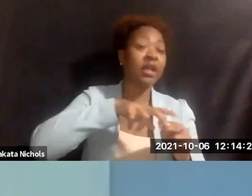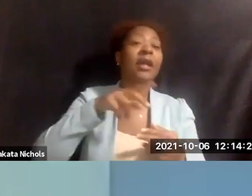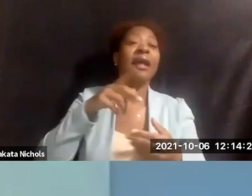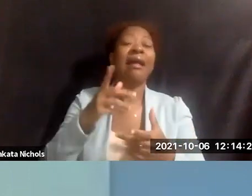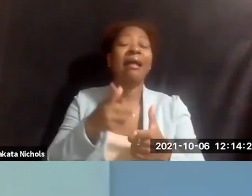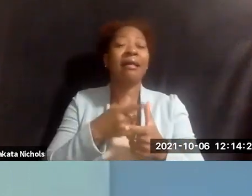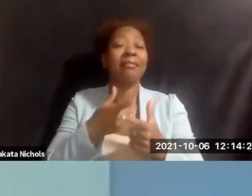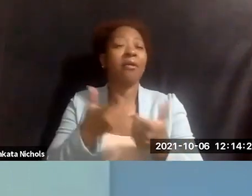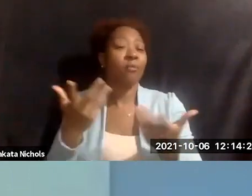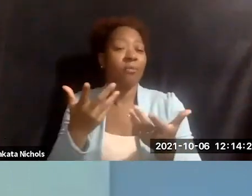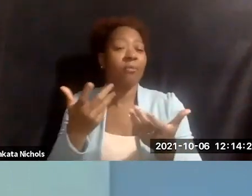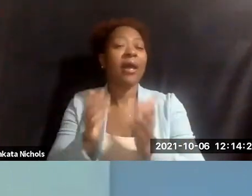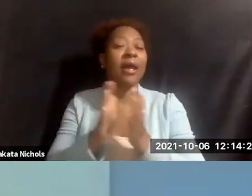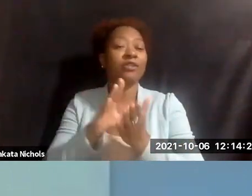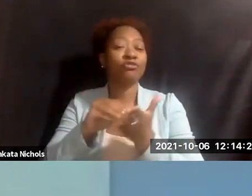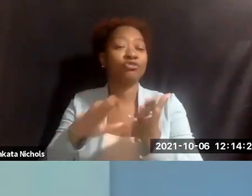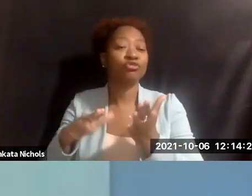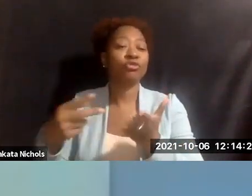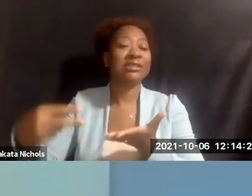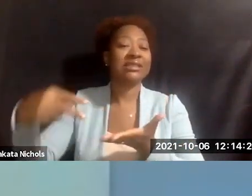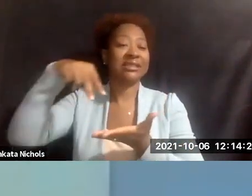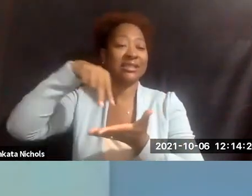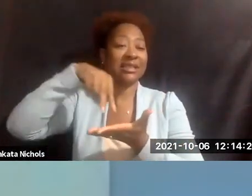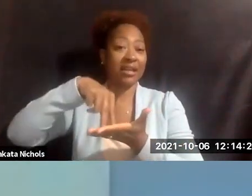throughout class time while others sat.